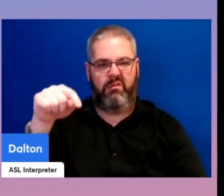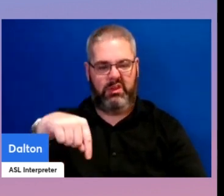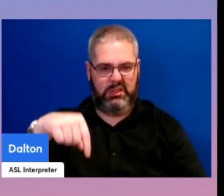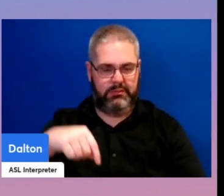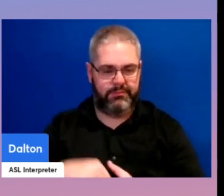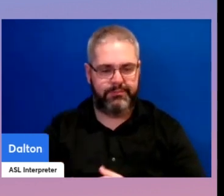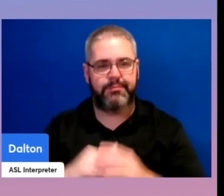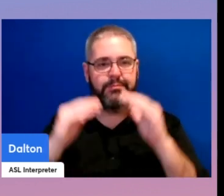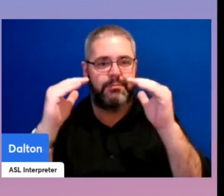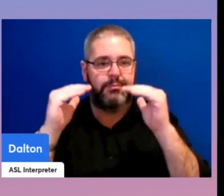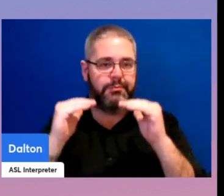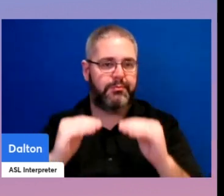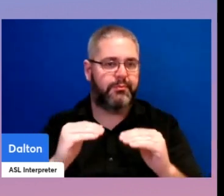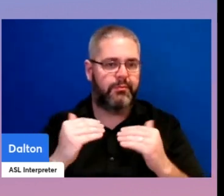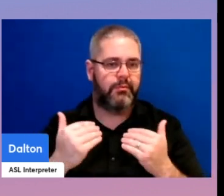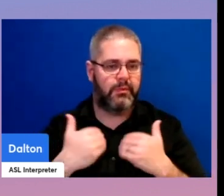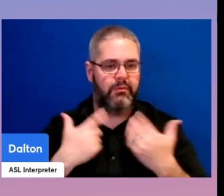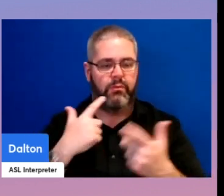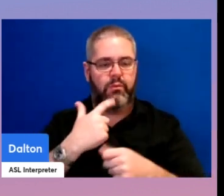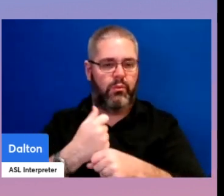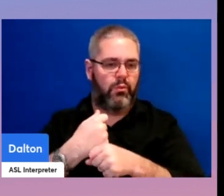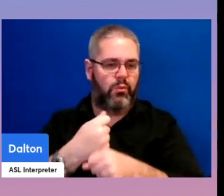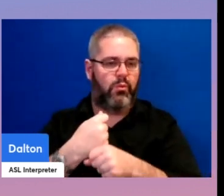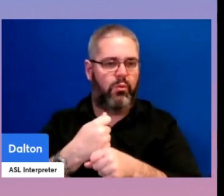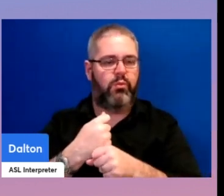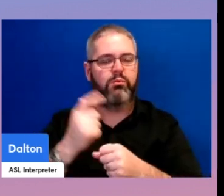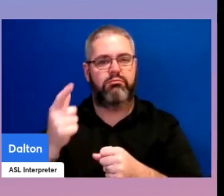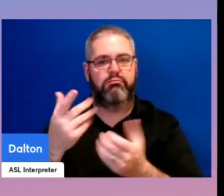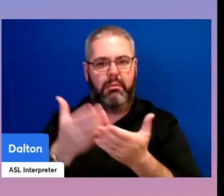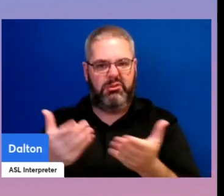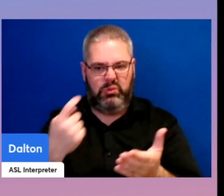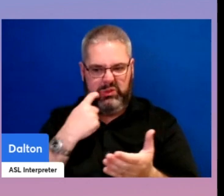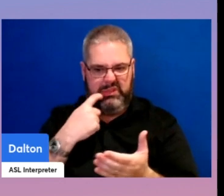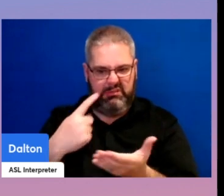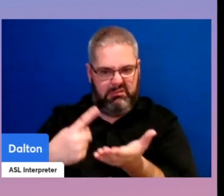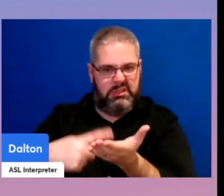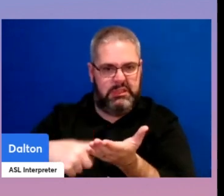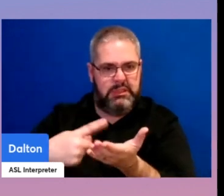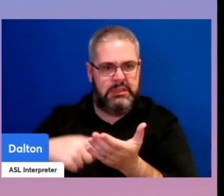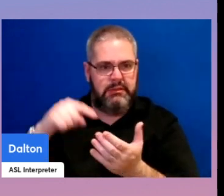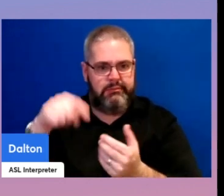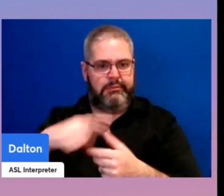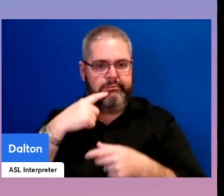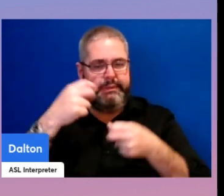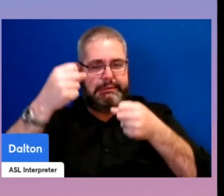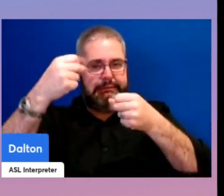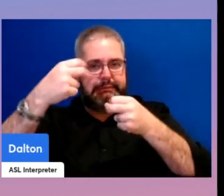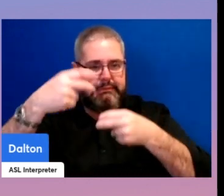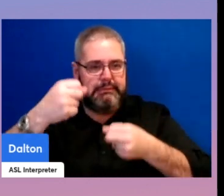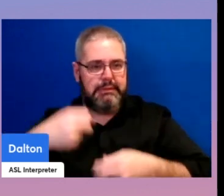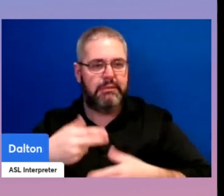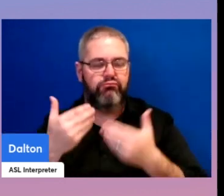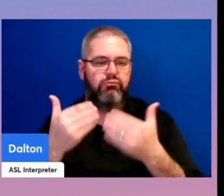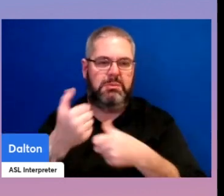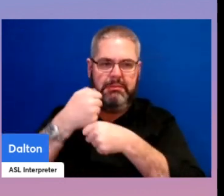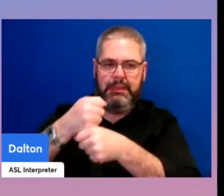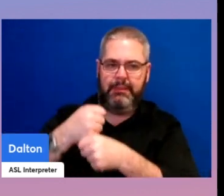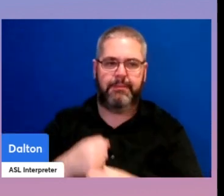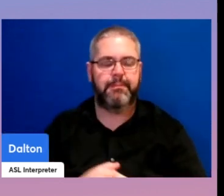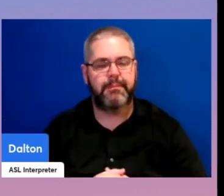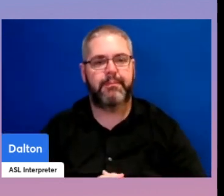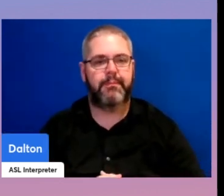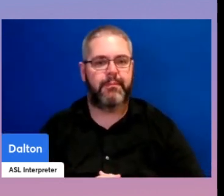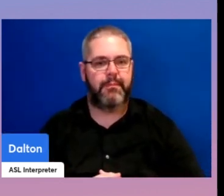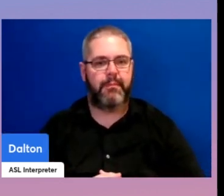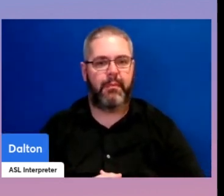at creating the objects we discussed in the slides. So first thing